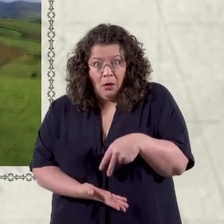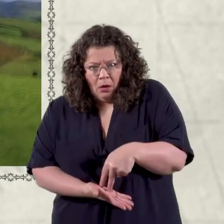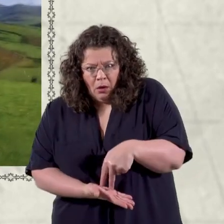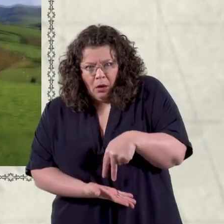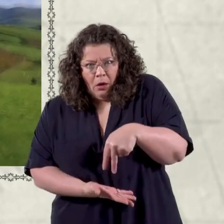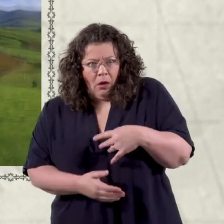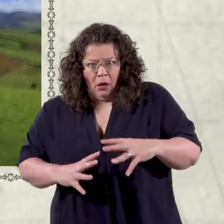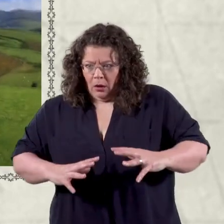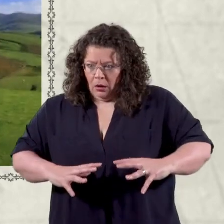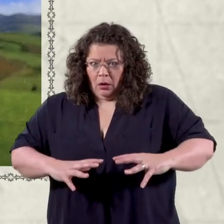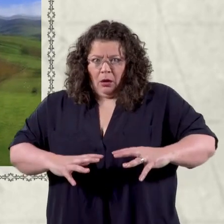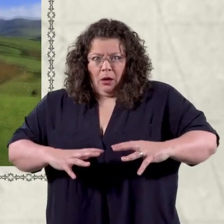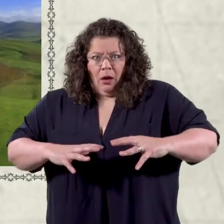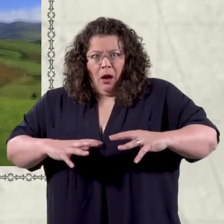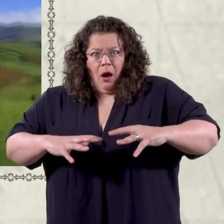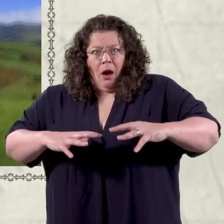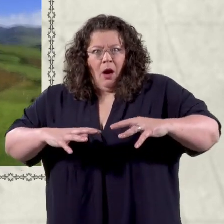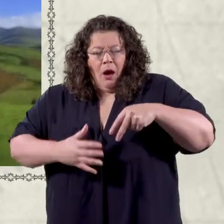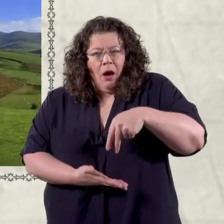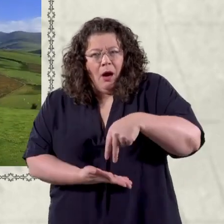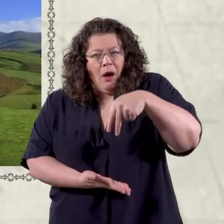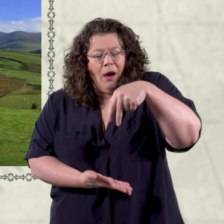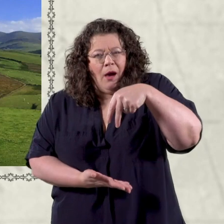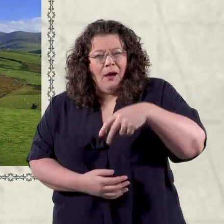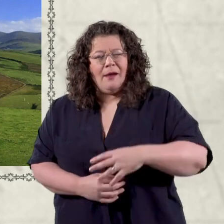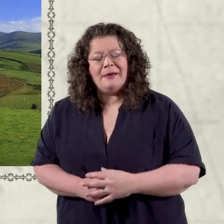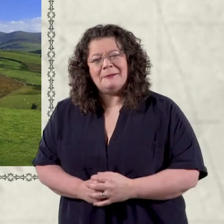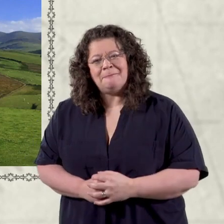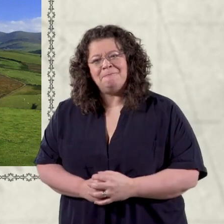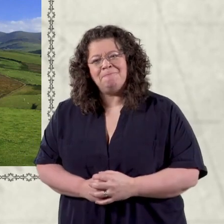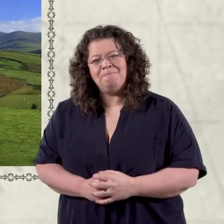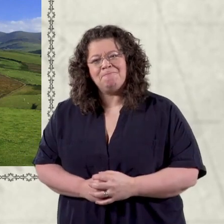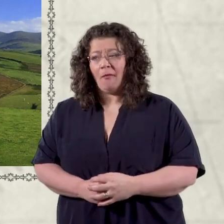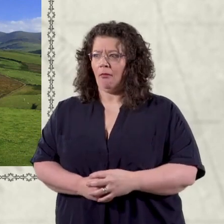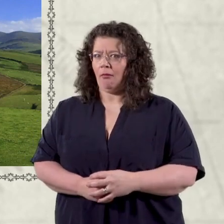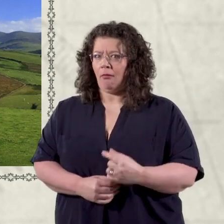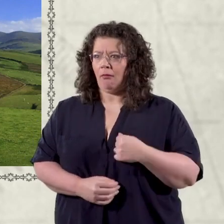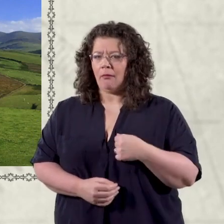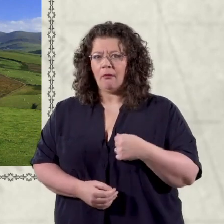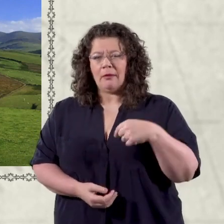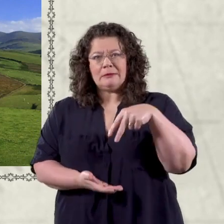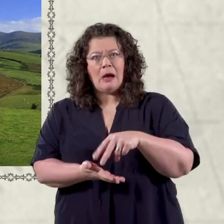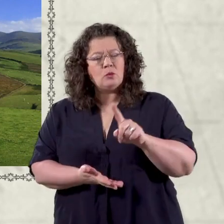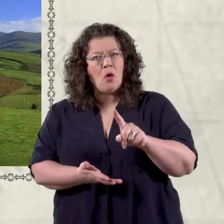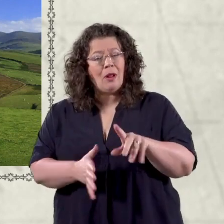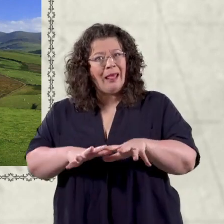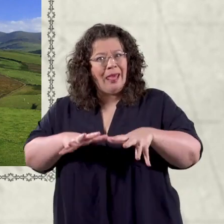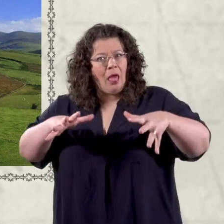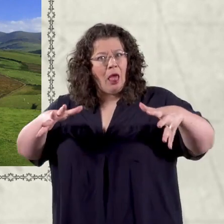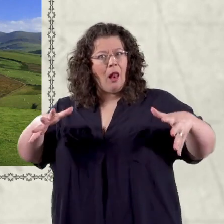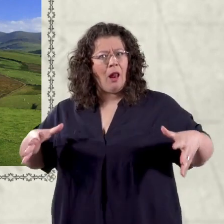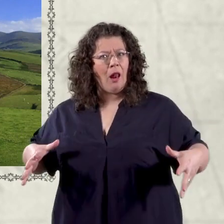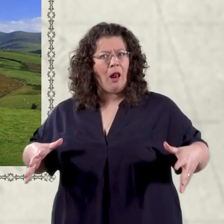me began to rise. And suddenly, I was standing